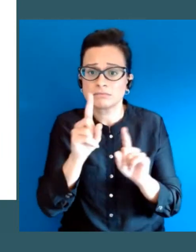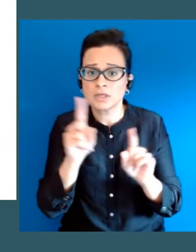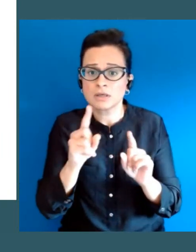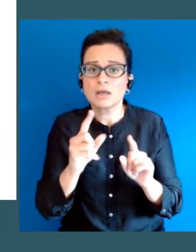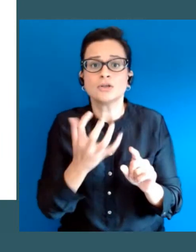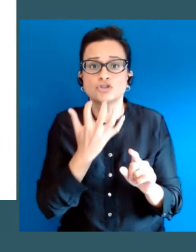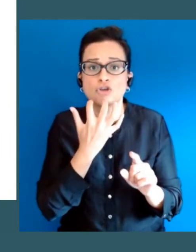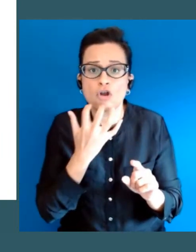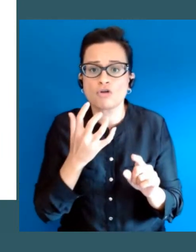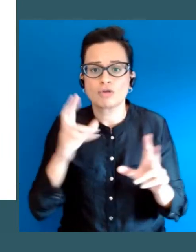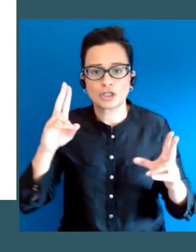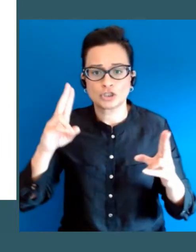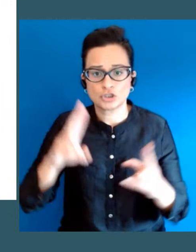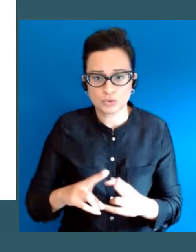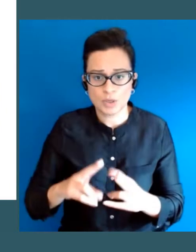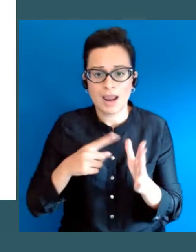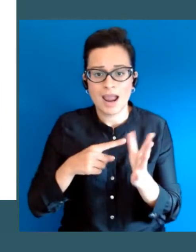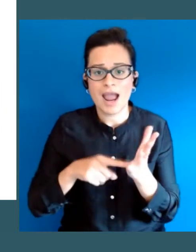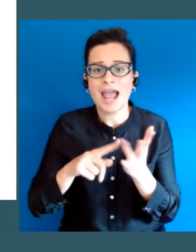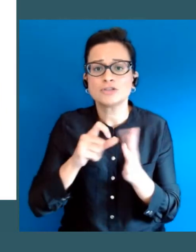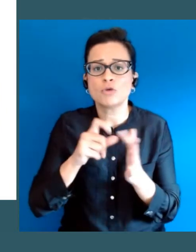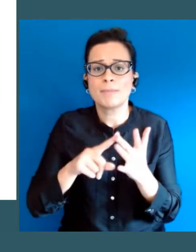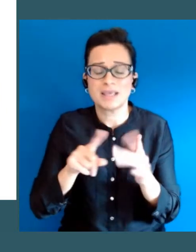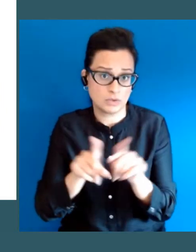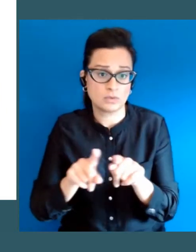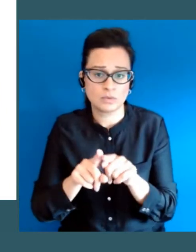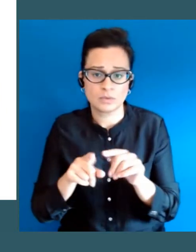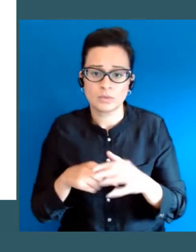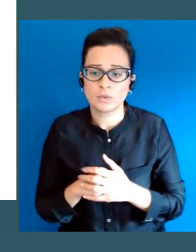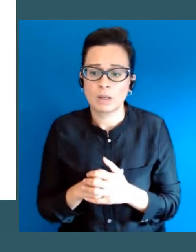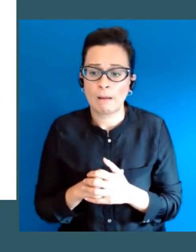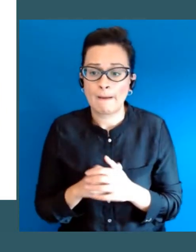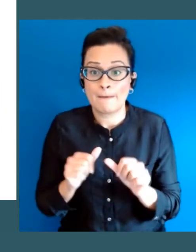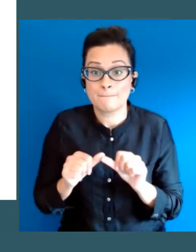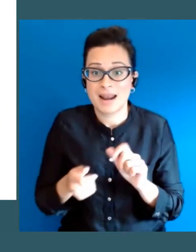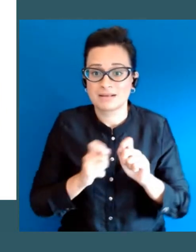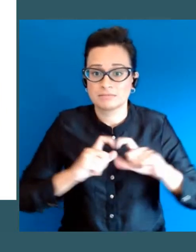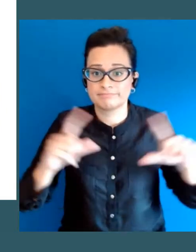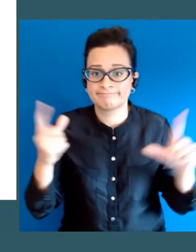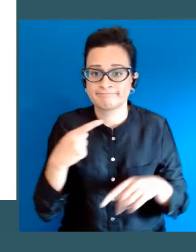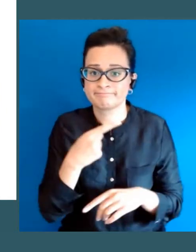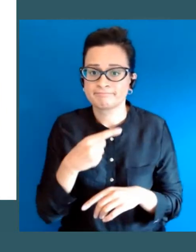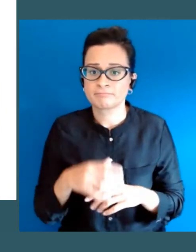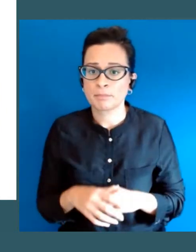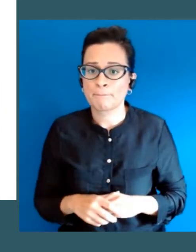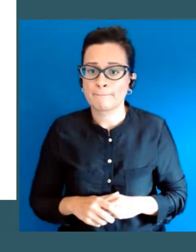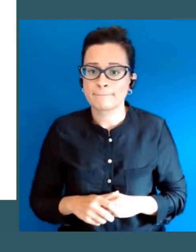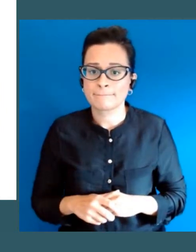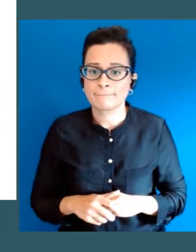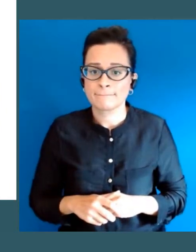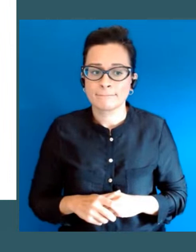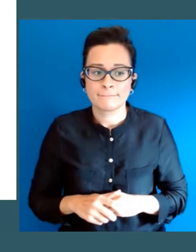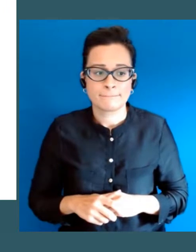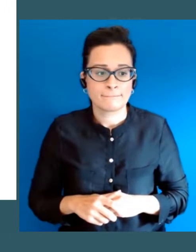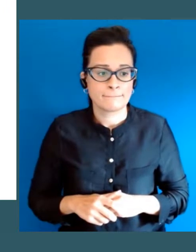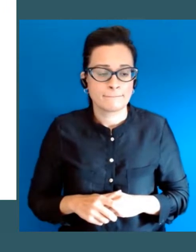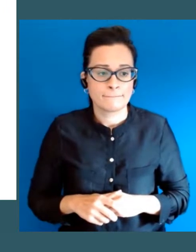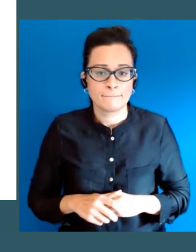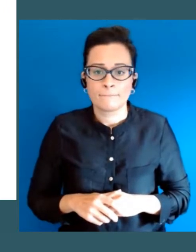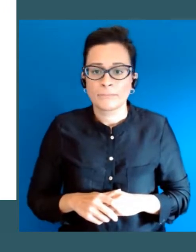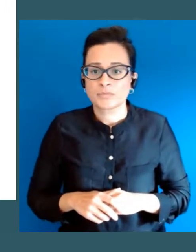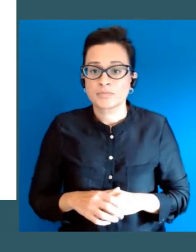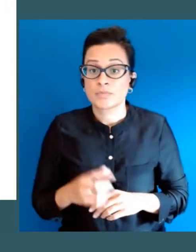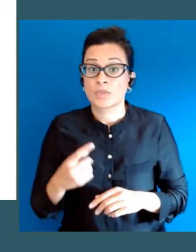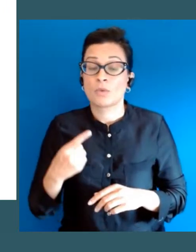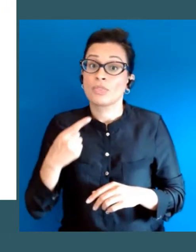decreasing atopy as well. Next slide, please. So in regards to the hyperallergenic formulas, these are the main